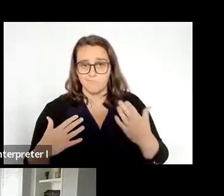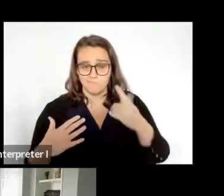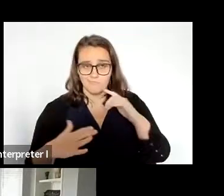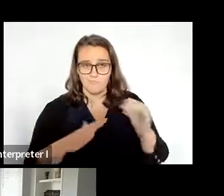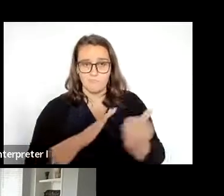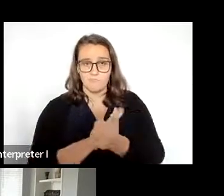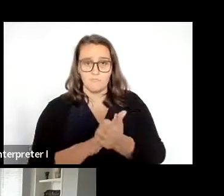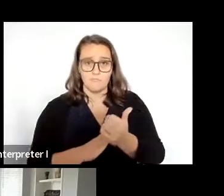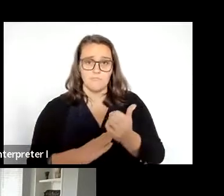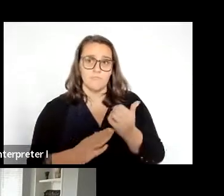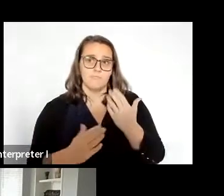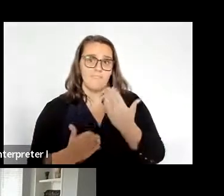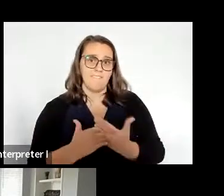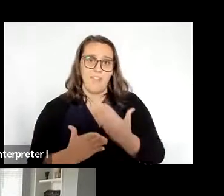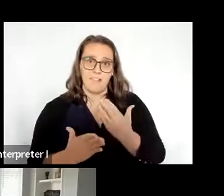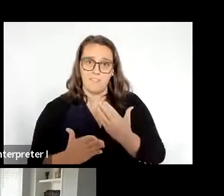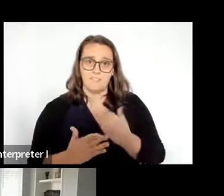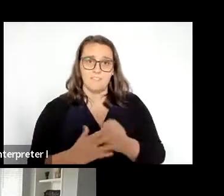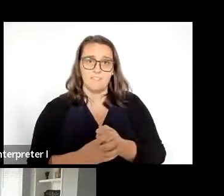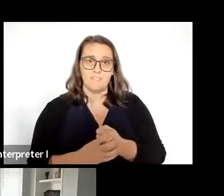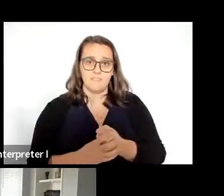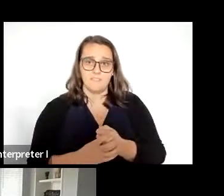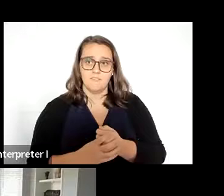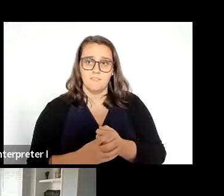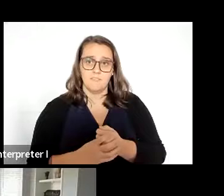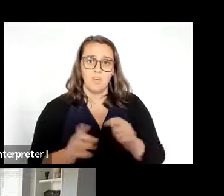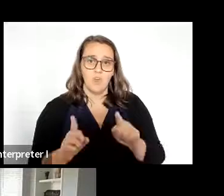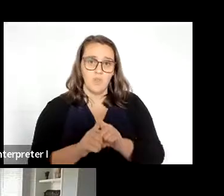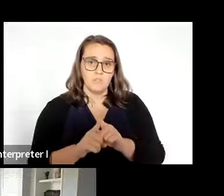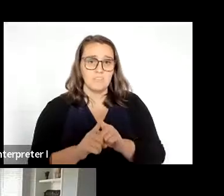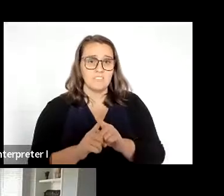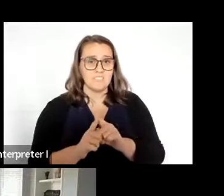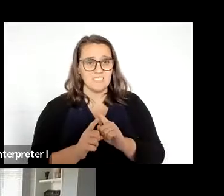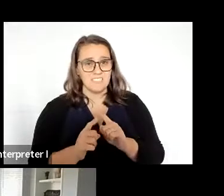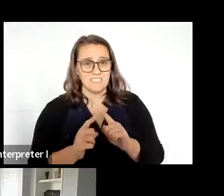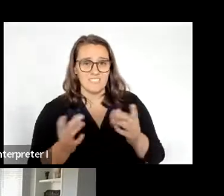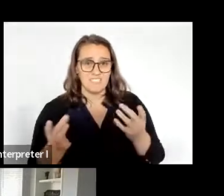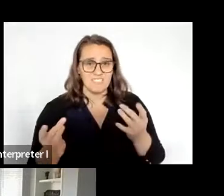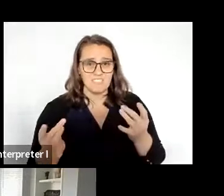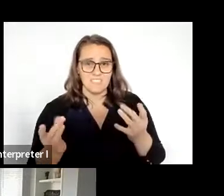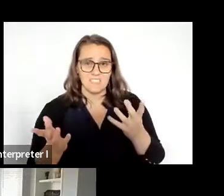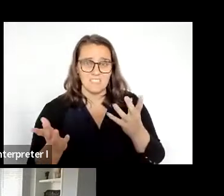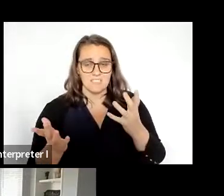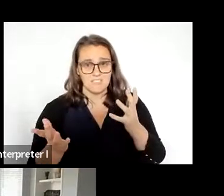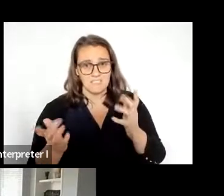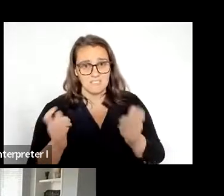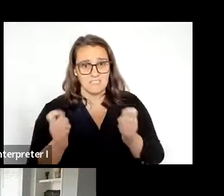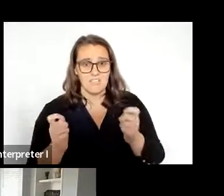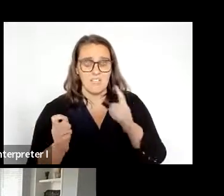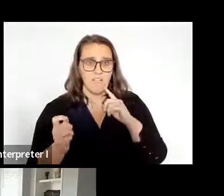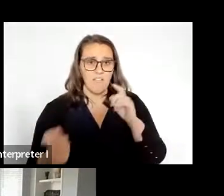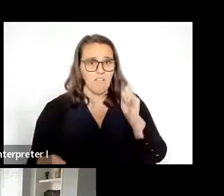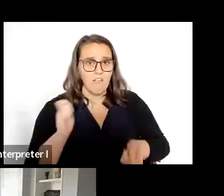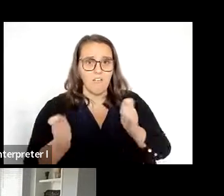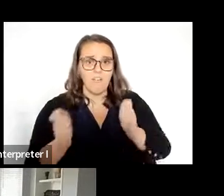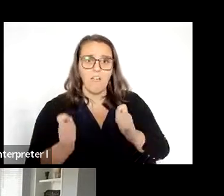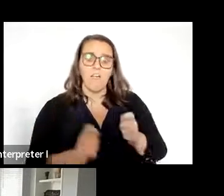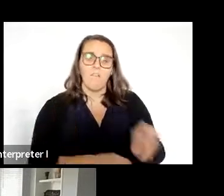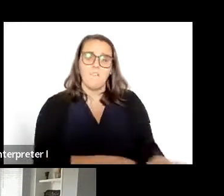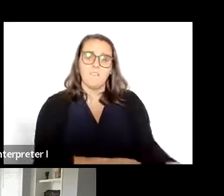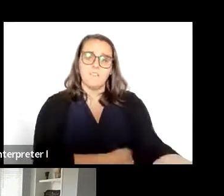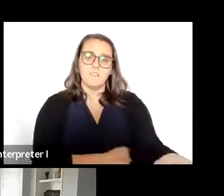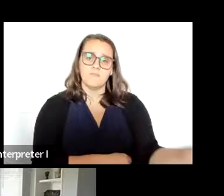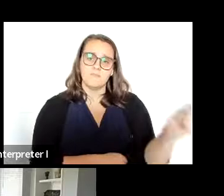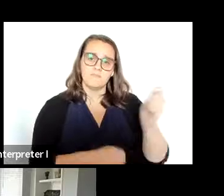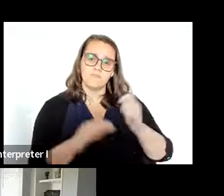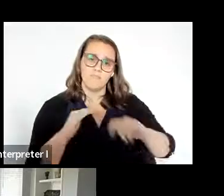very valid. They also are nuanced and prescriptive in a rapidly evolving